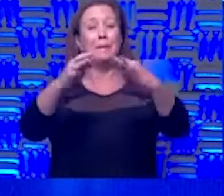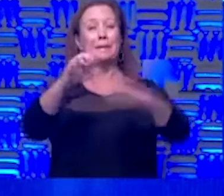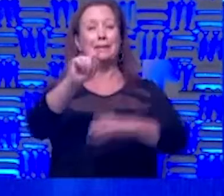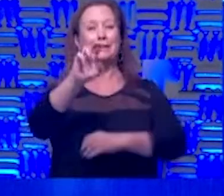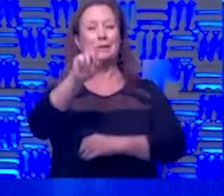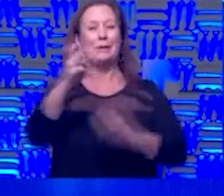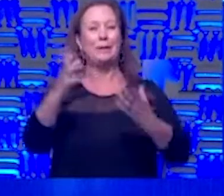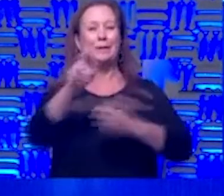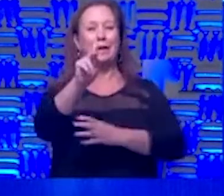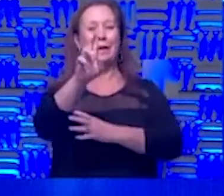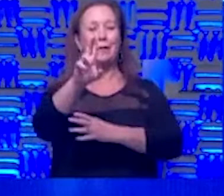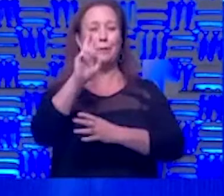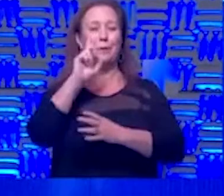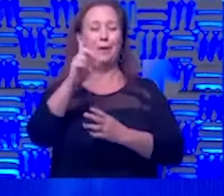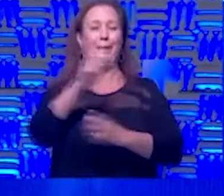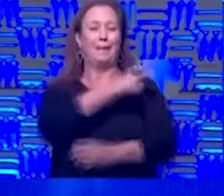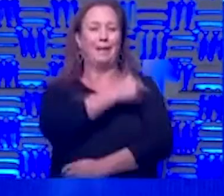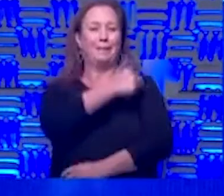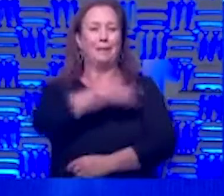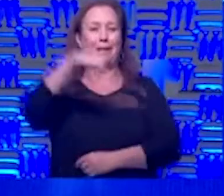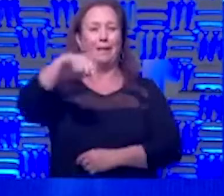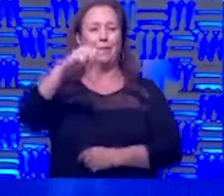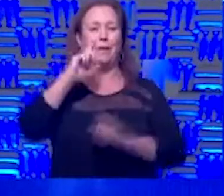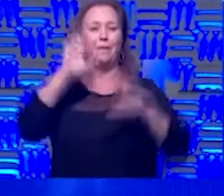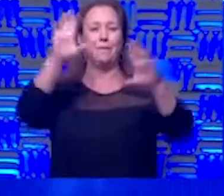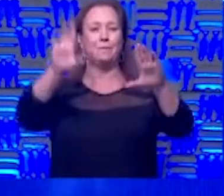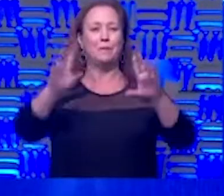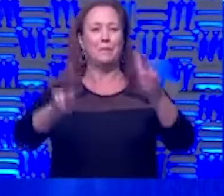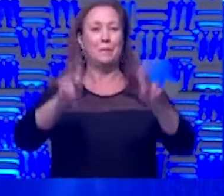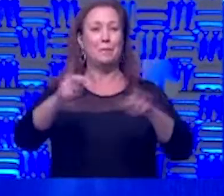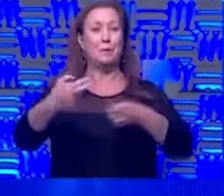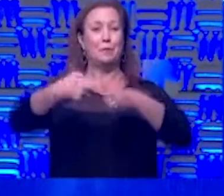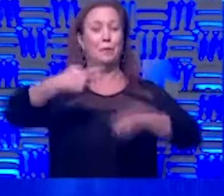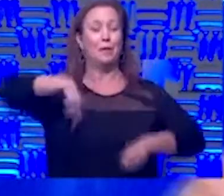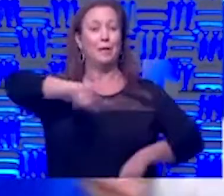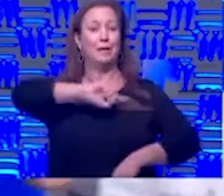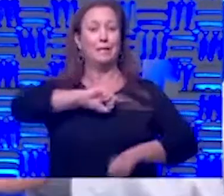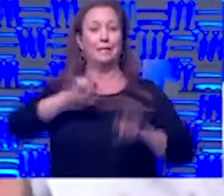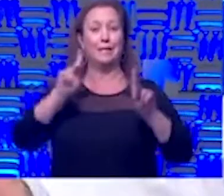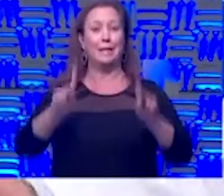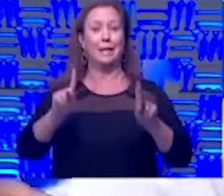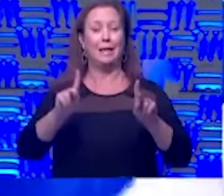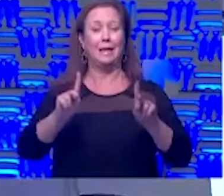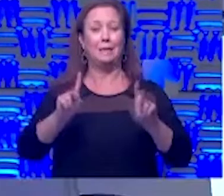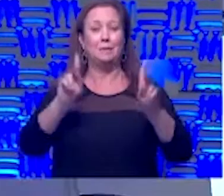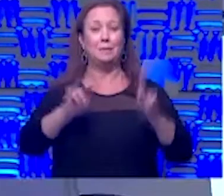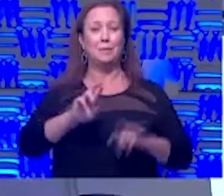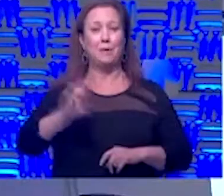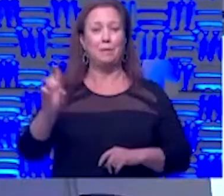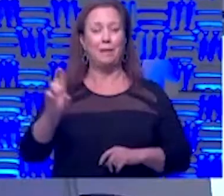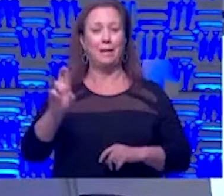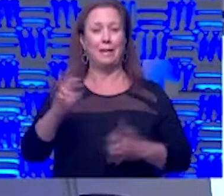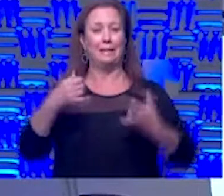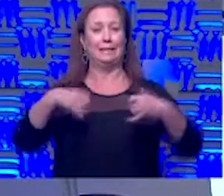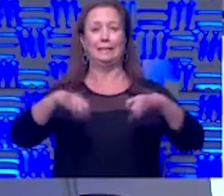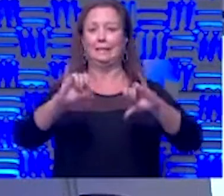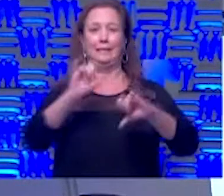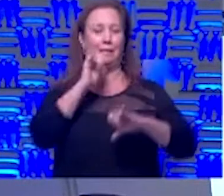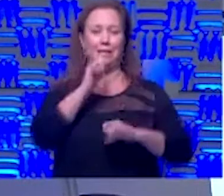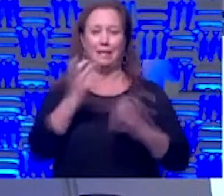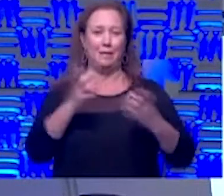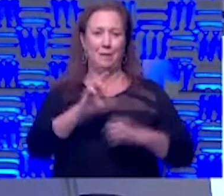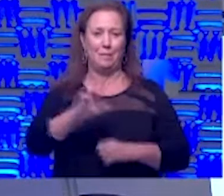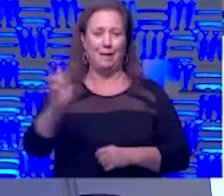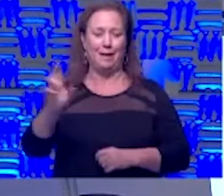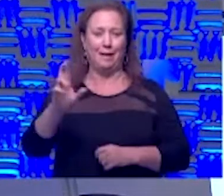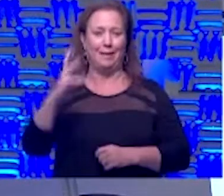hospital, and we have a number of great folks who are with us here today, including the person here on my right, who still is not on my right